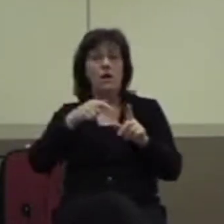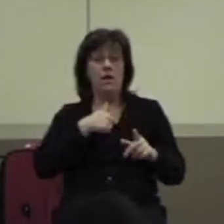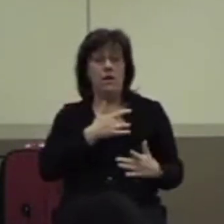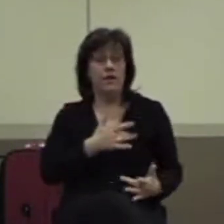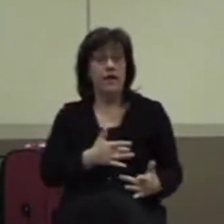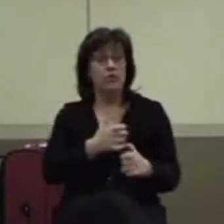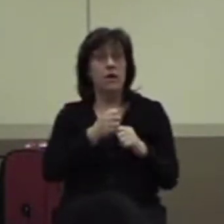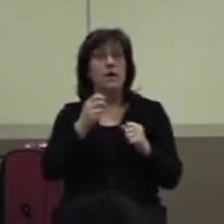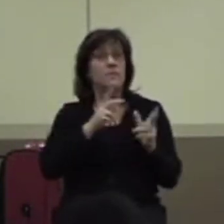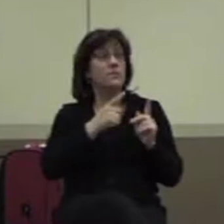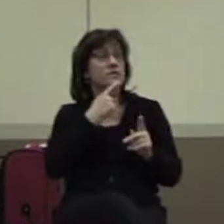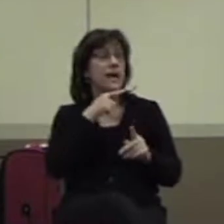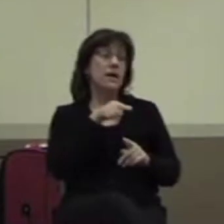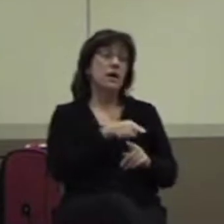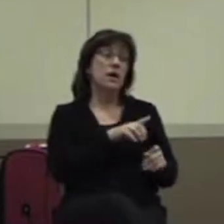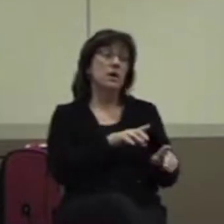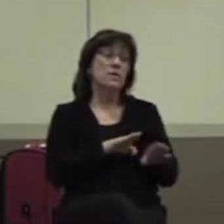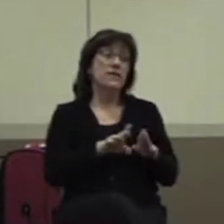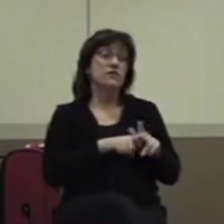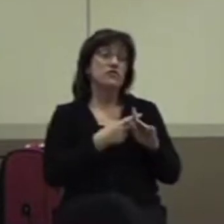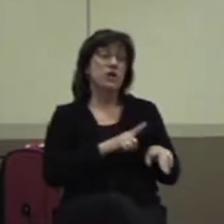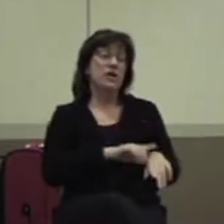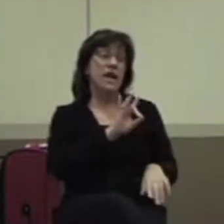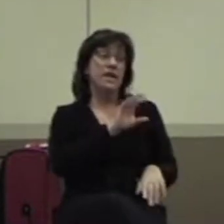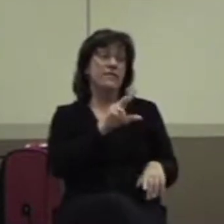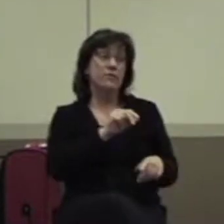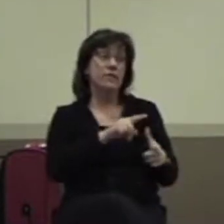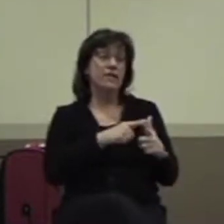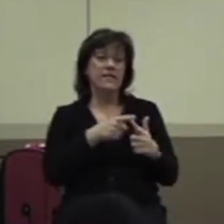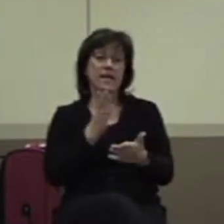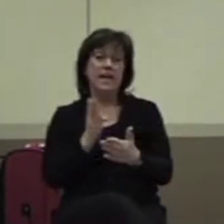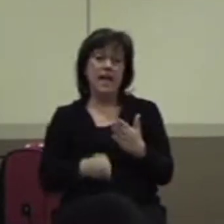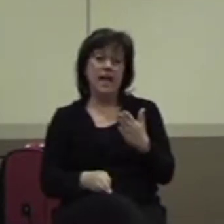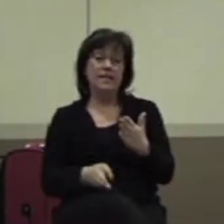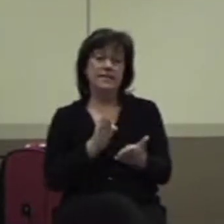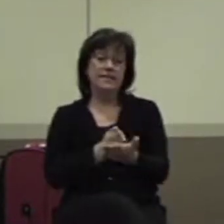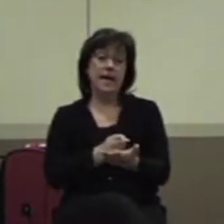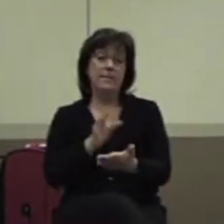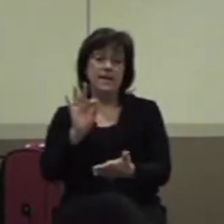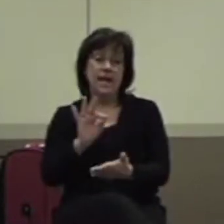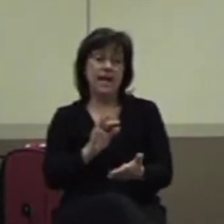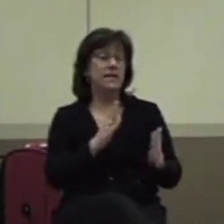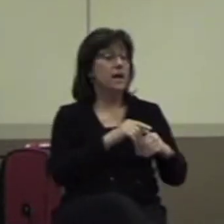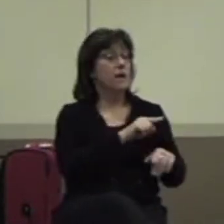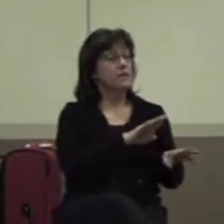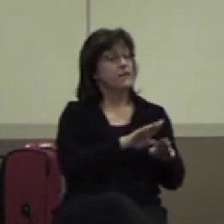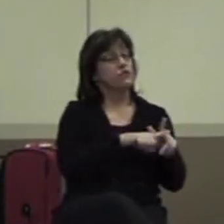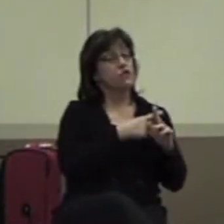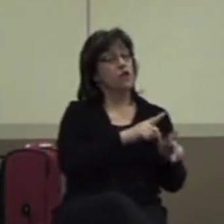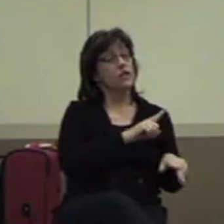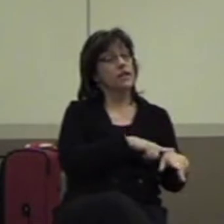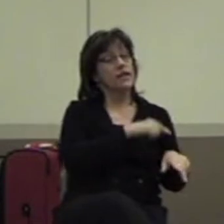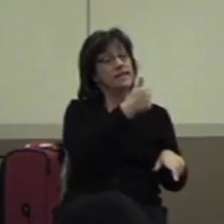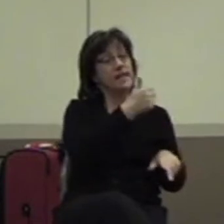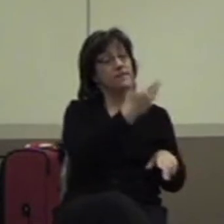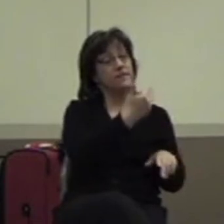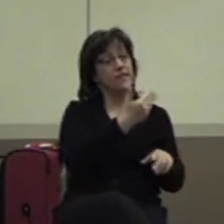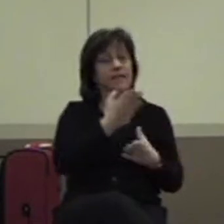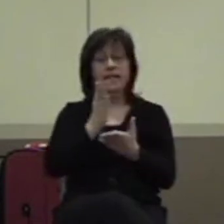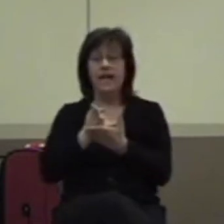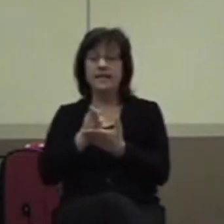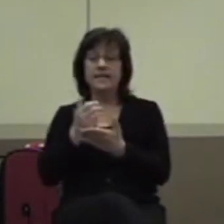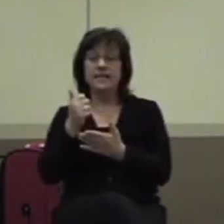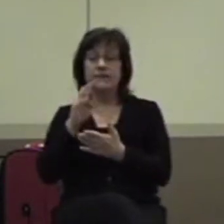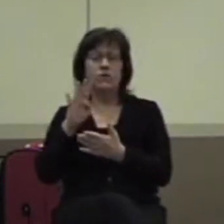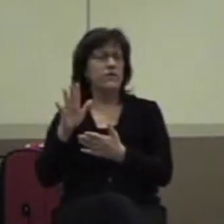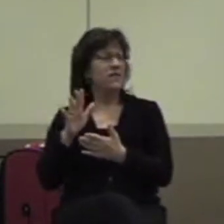get was people would say the behavior started at 8:30 and ended at 9. The behavior started at 10:15 and ended at